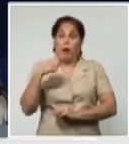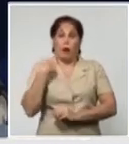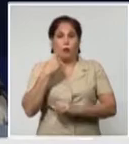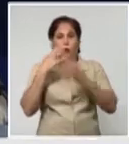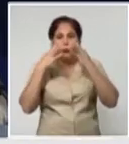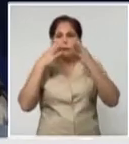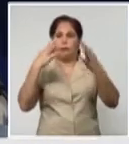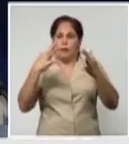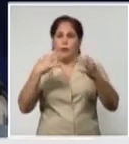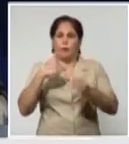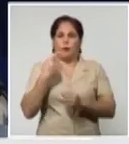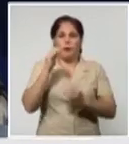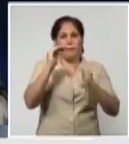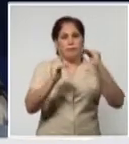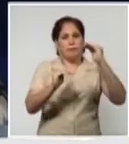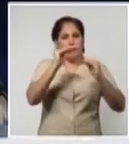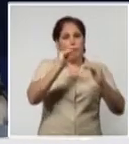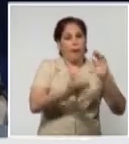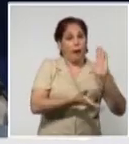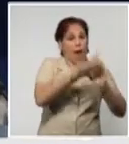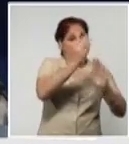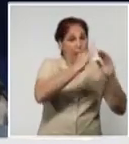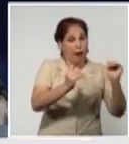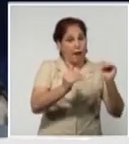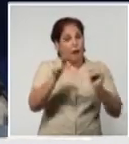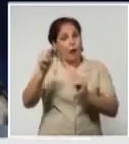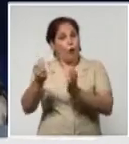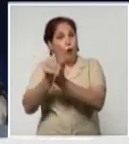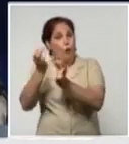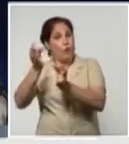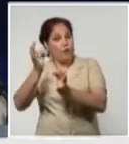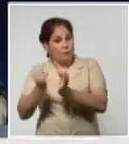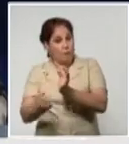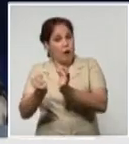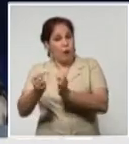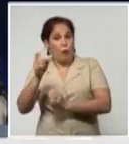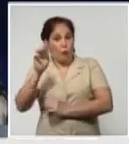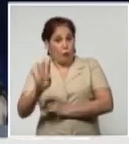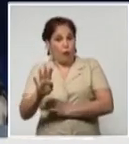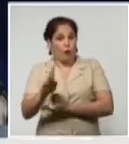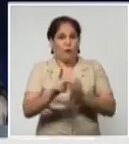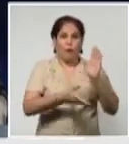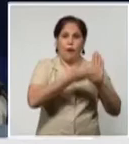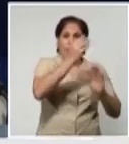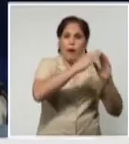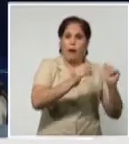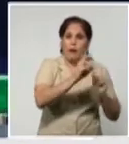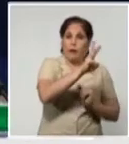That makes the ratio discharges positive case very positive.